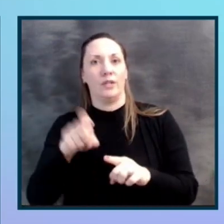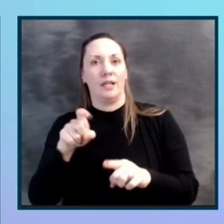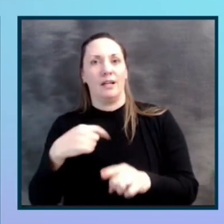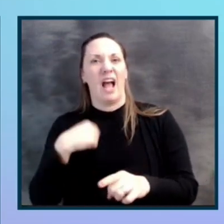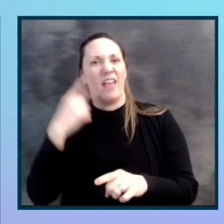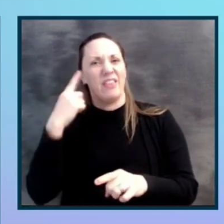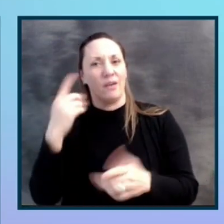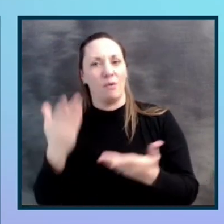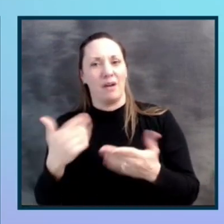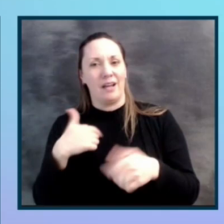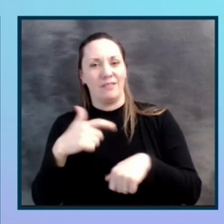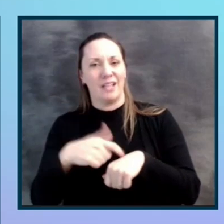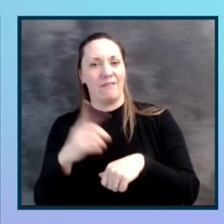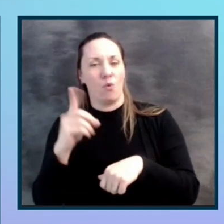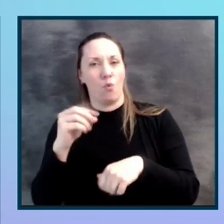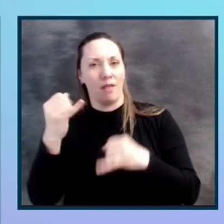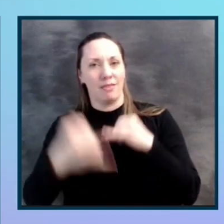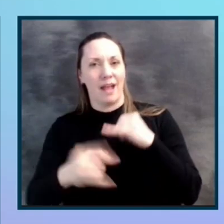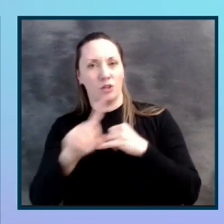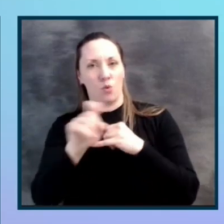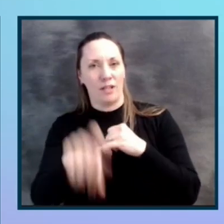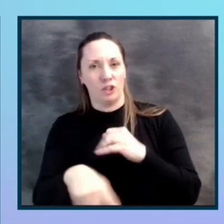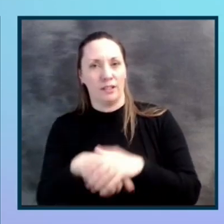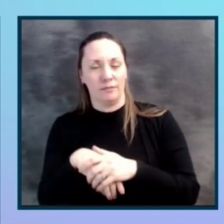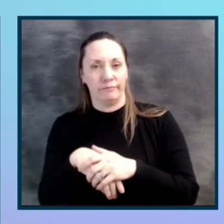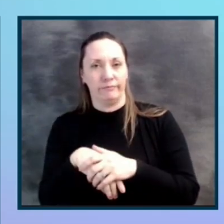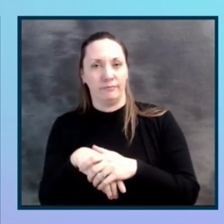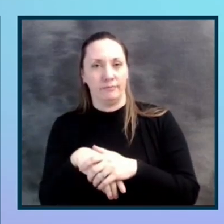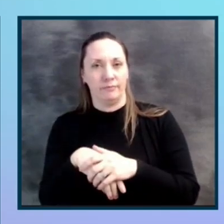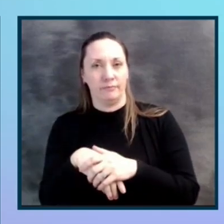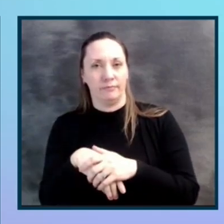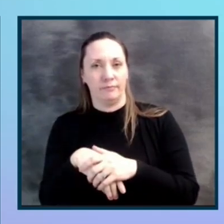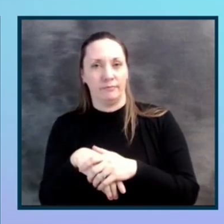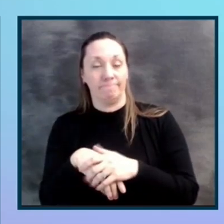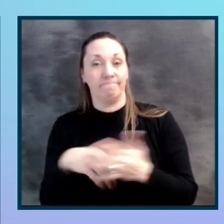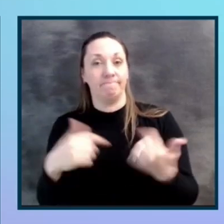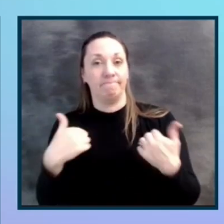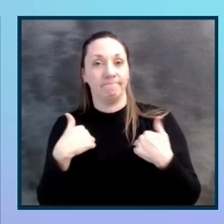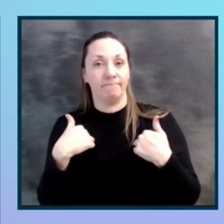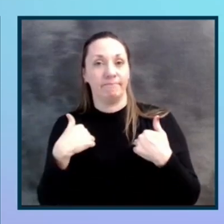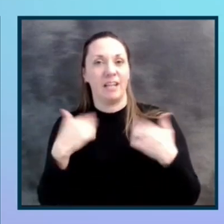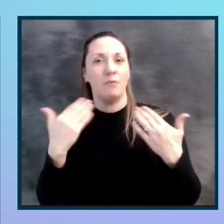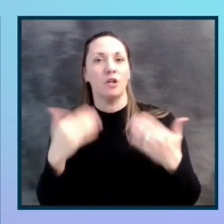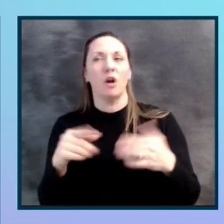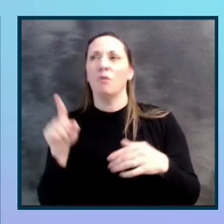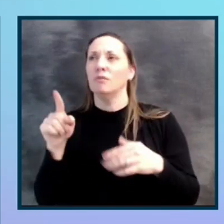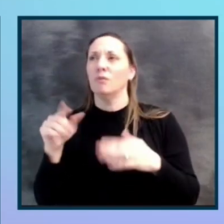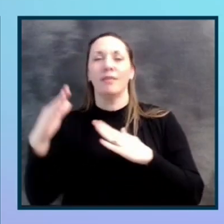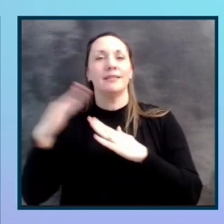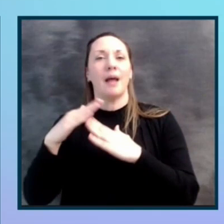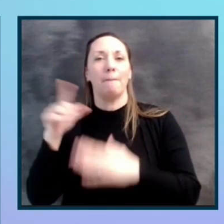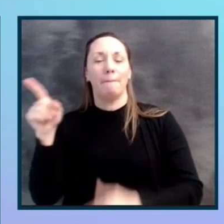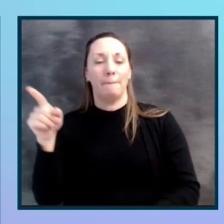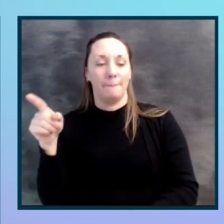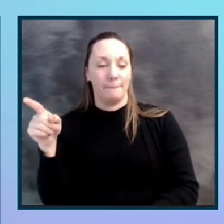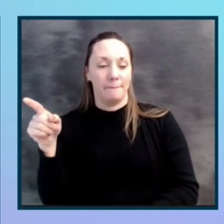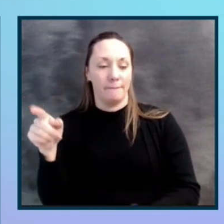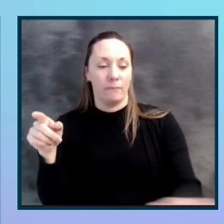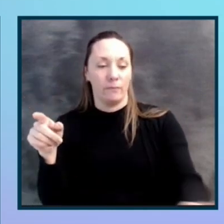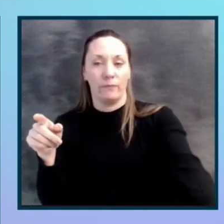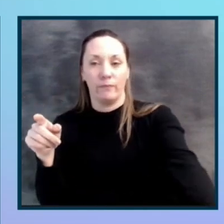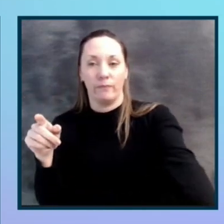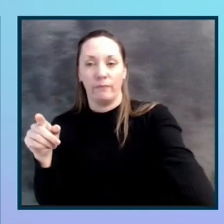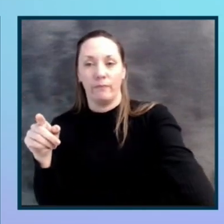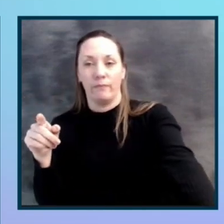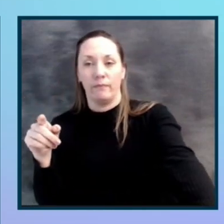might have time for one last question. I am going to go with the one at the top here. What are some ways